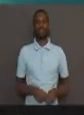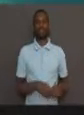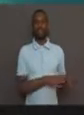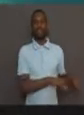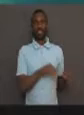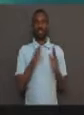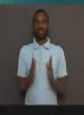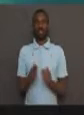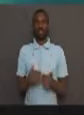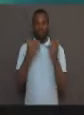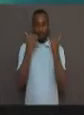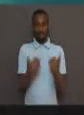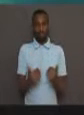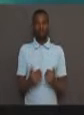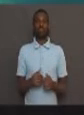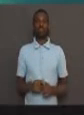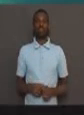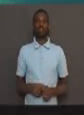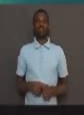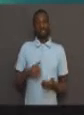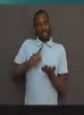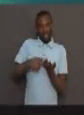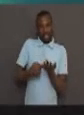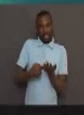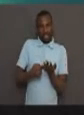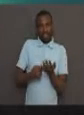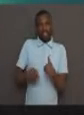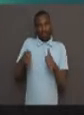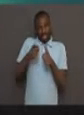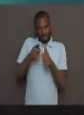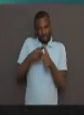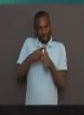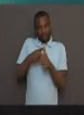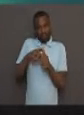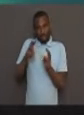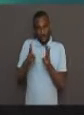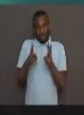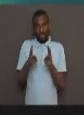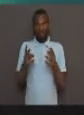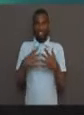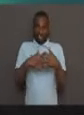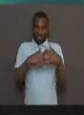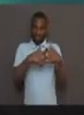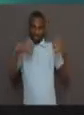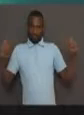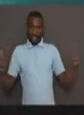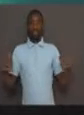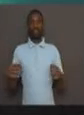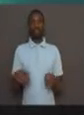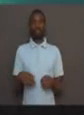Students, you have already learned about the first way fission occurs.